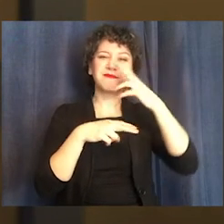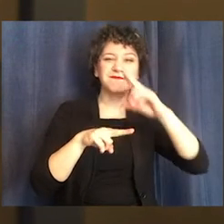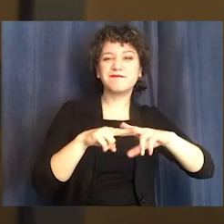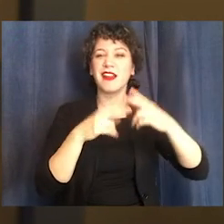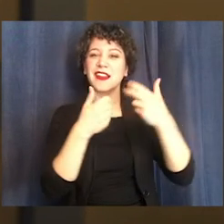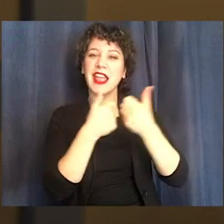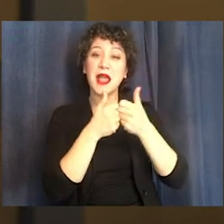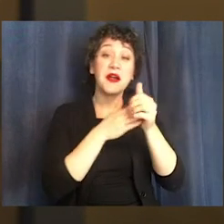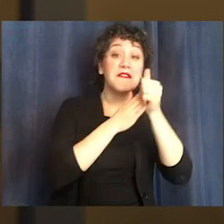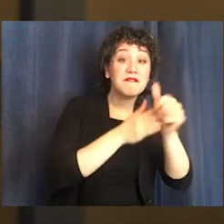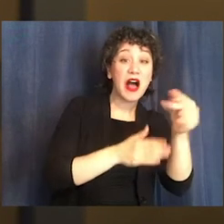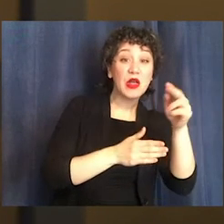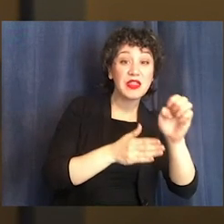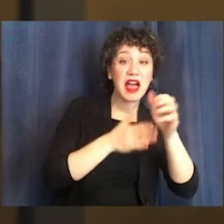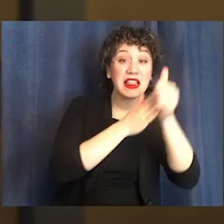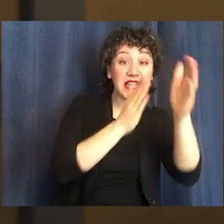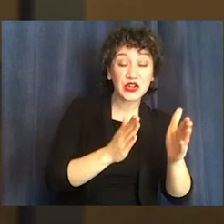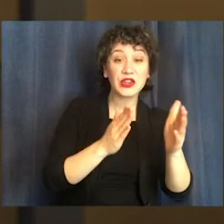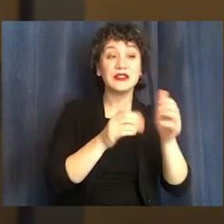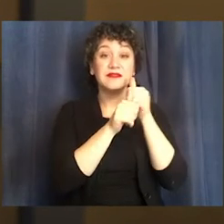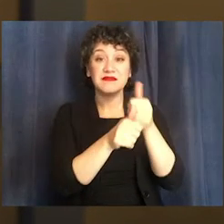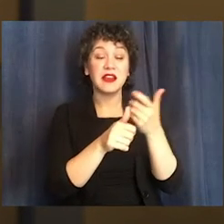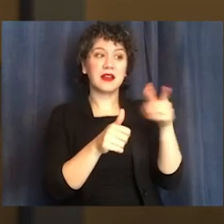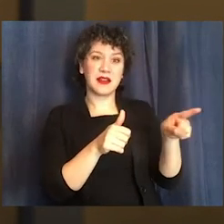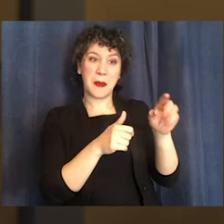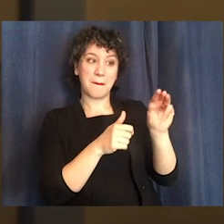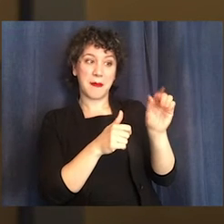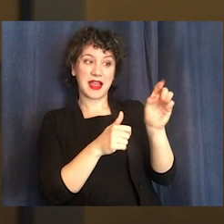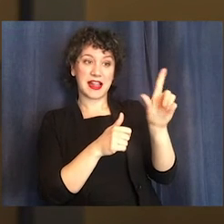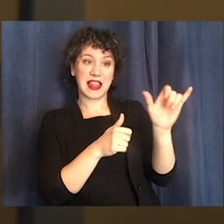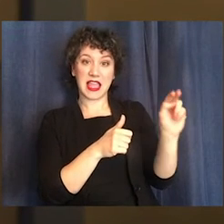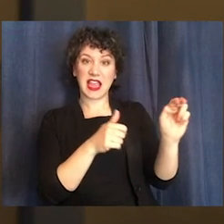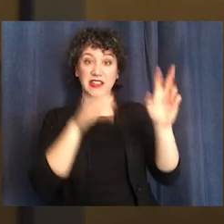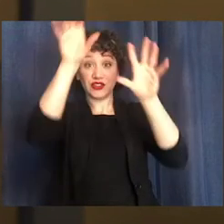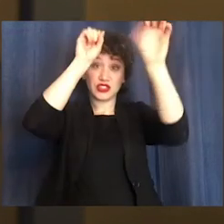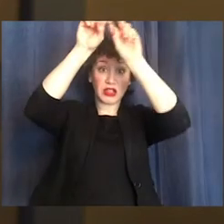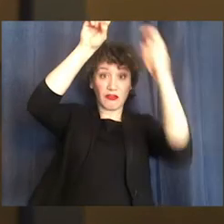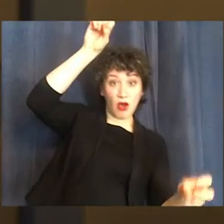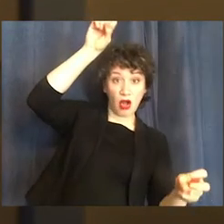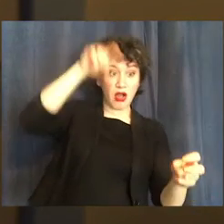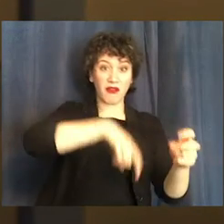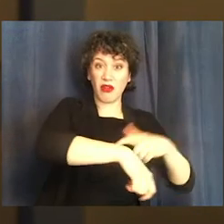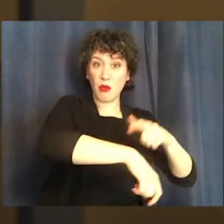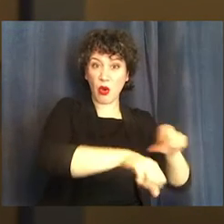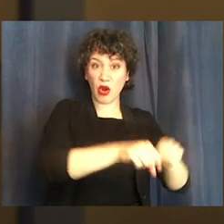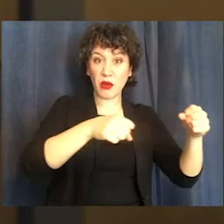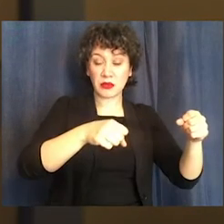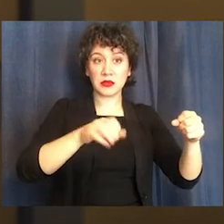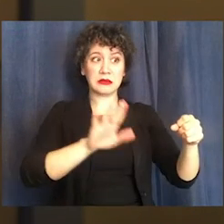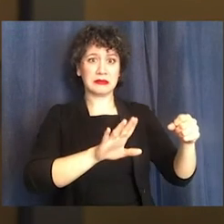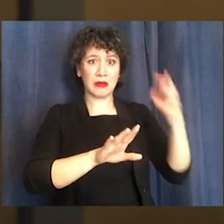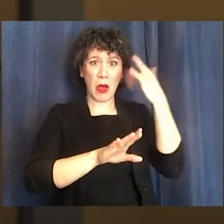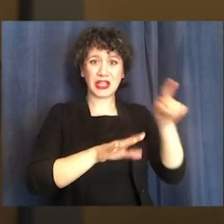and broke her arm. So I emphasize today, do not wear gloves on monkey bars. But also from this